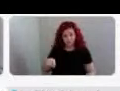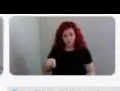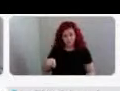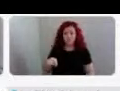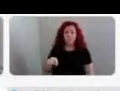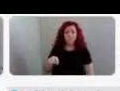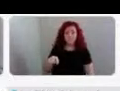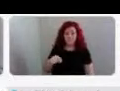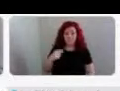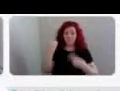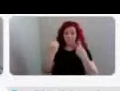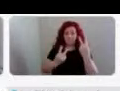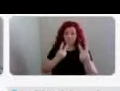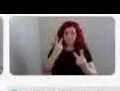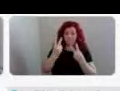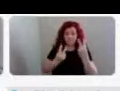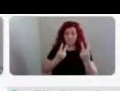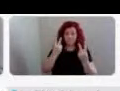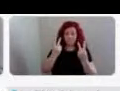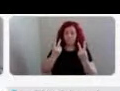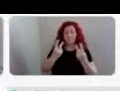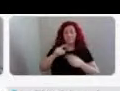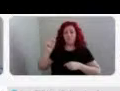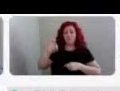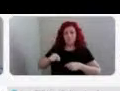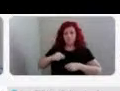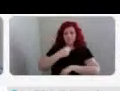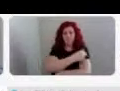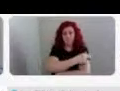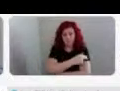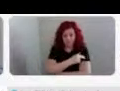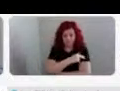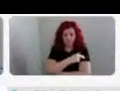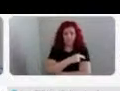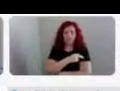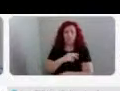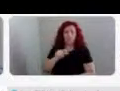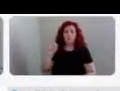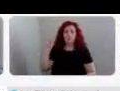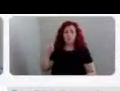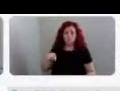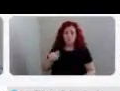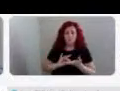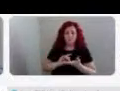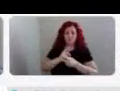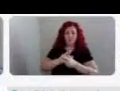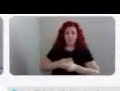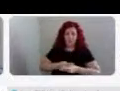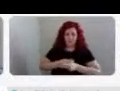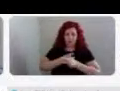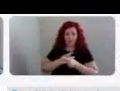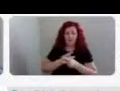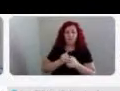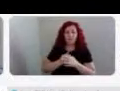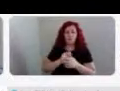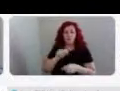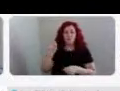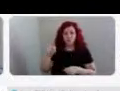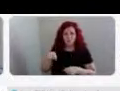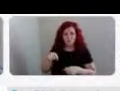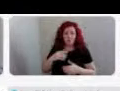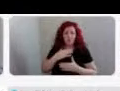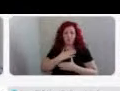visited the tucson hospitals that was tucson medical care tucson recreation